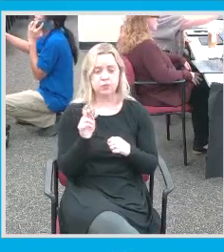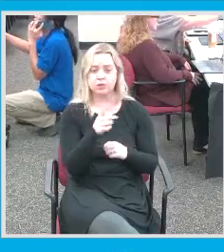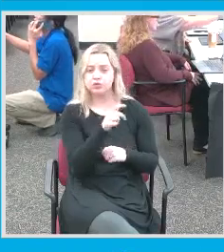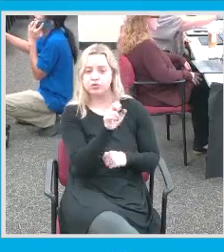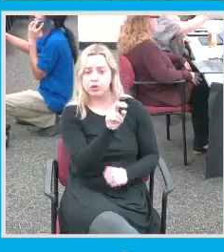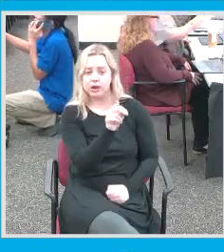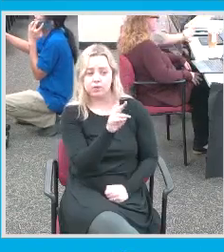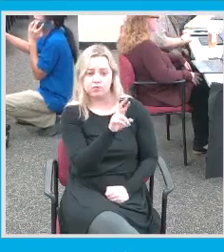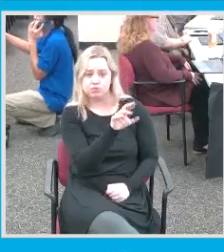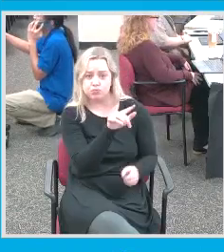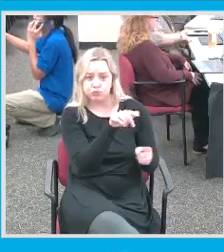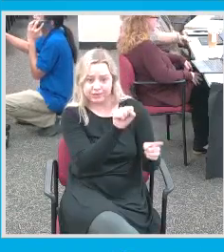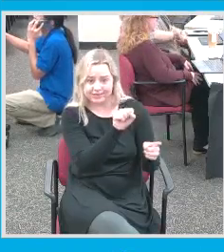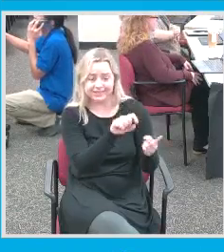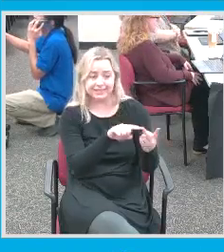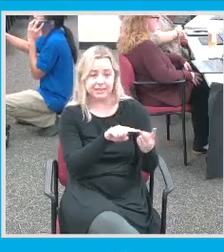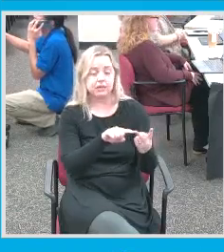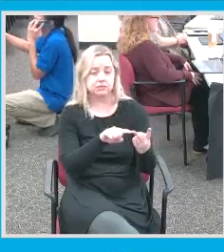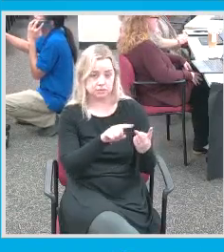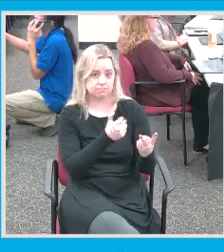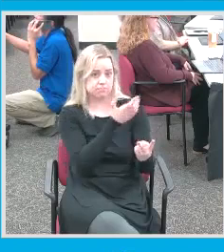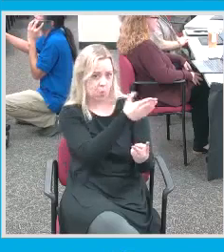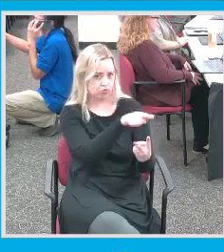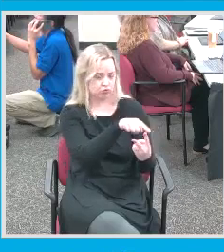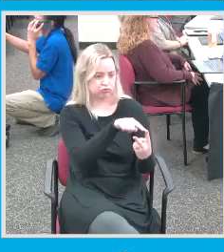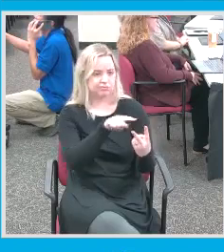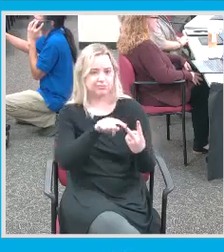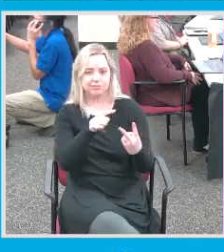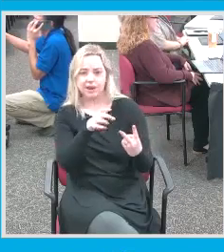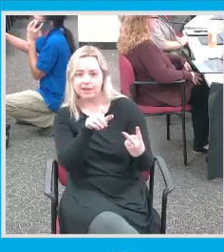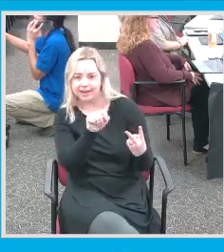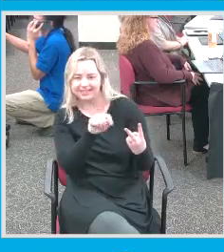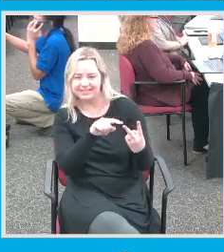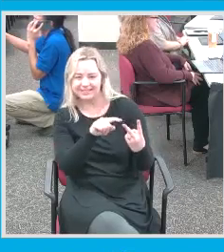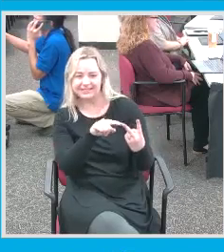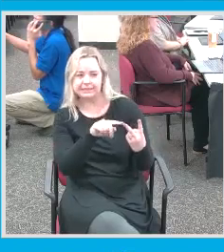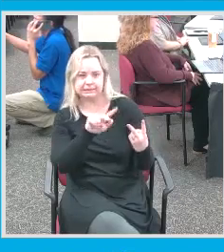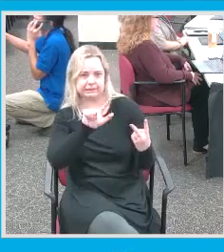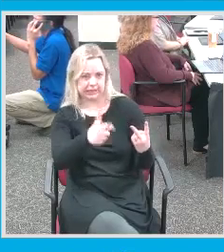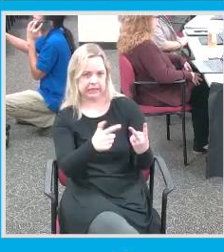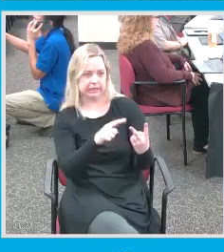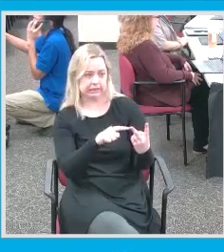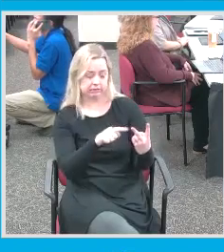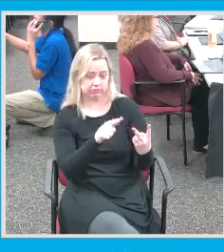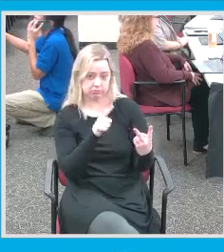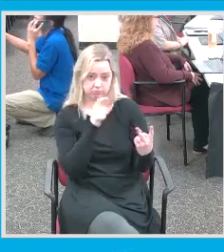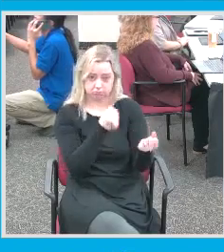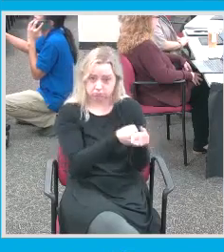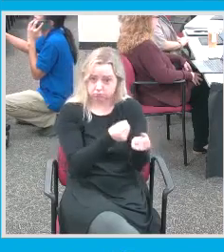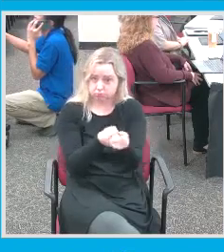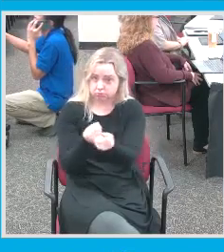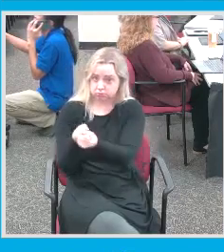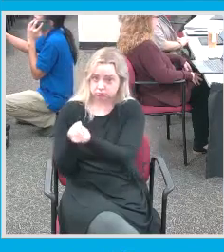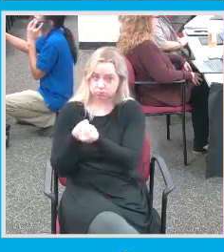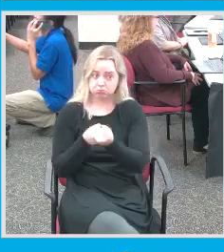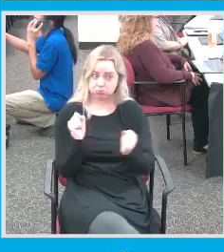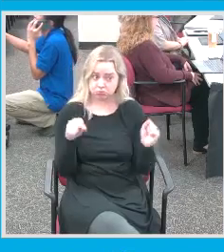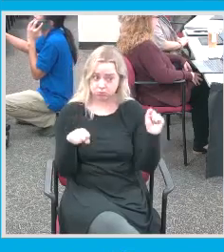Briggs gave the motion and Glant has seconded. All in favor of accepting the minutes as